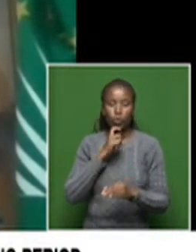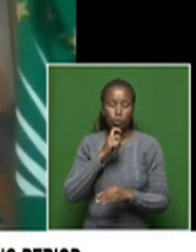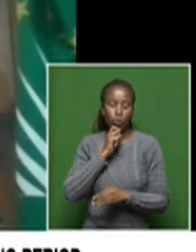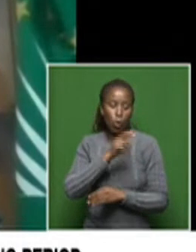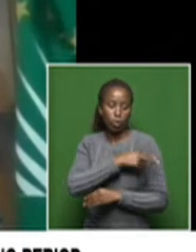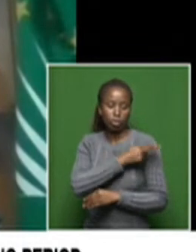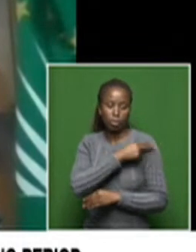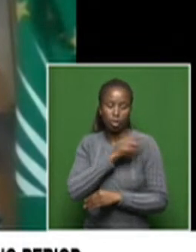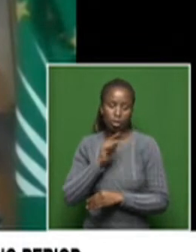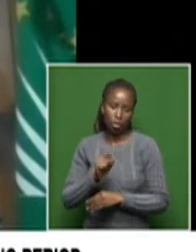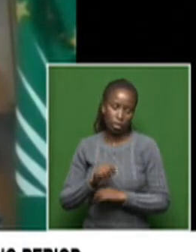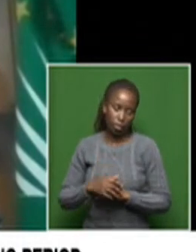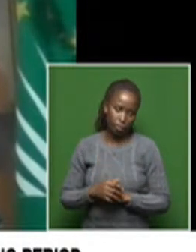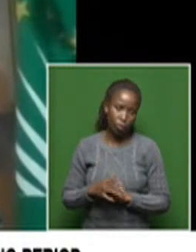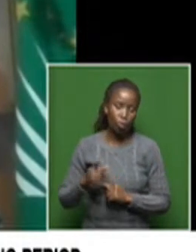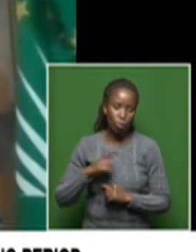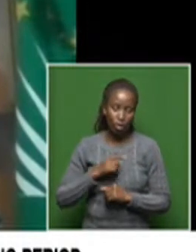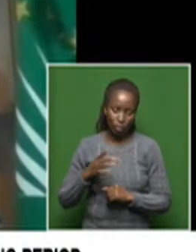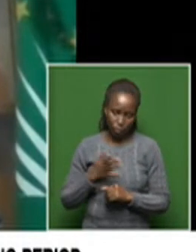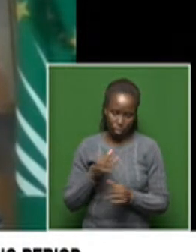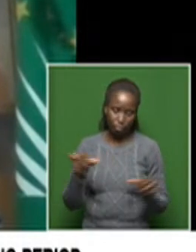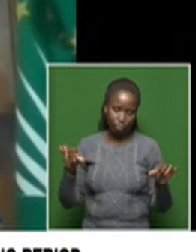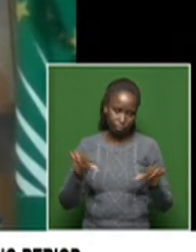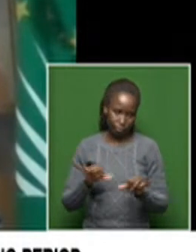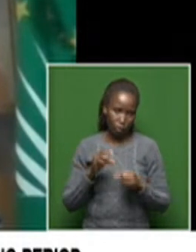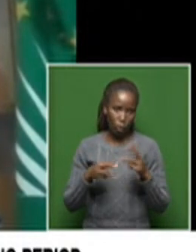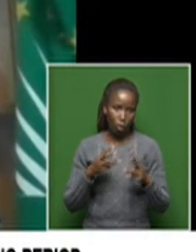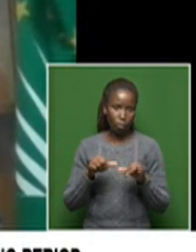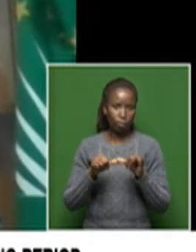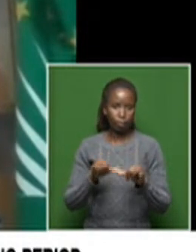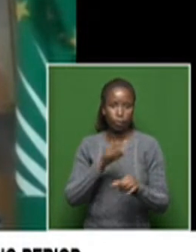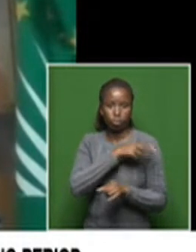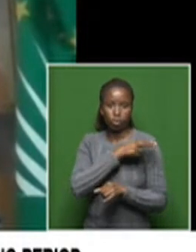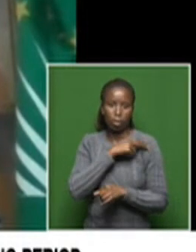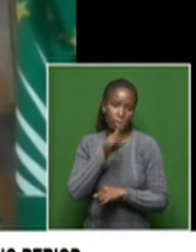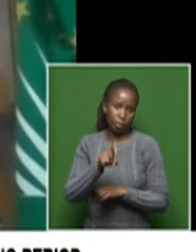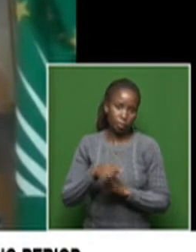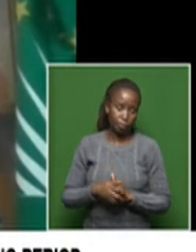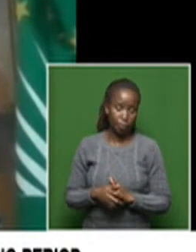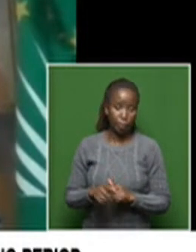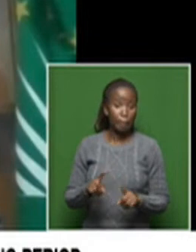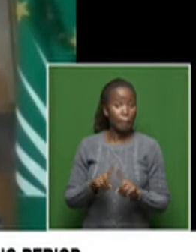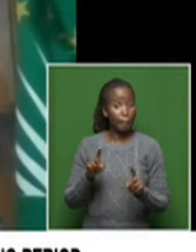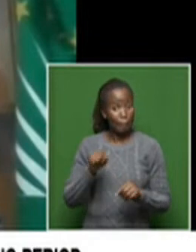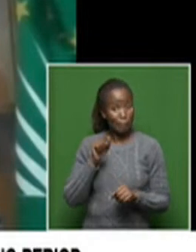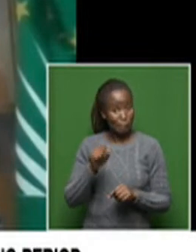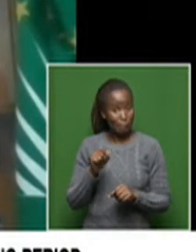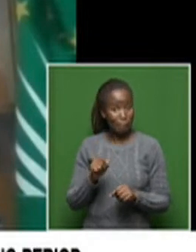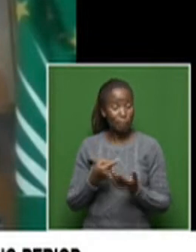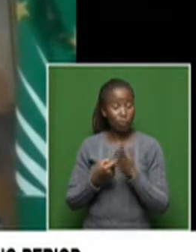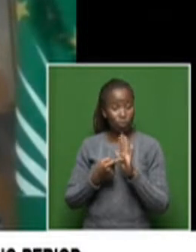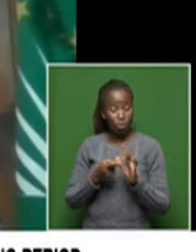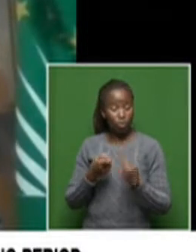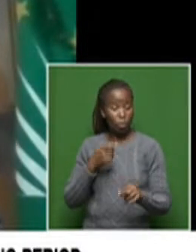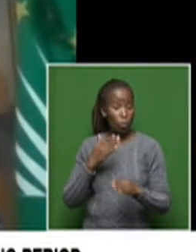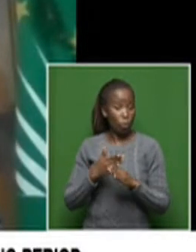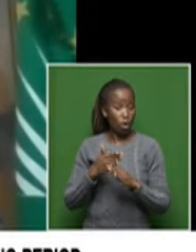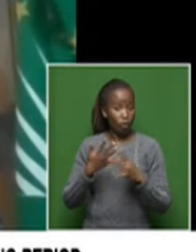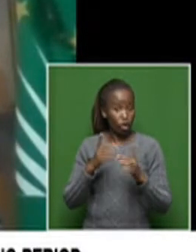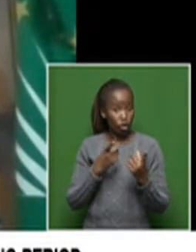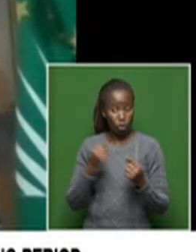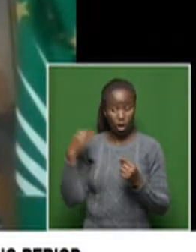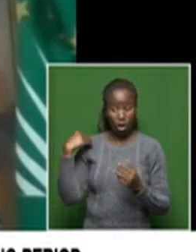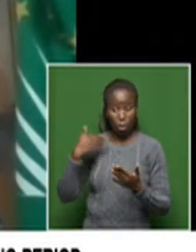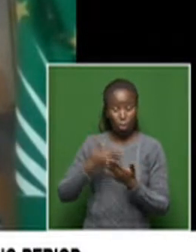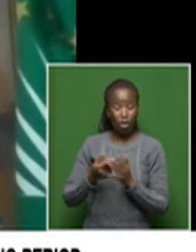be able to see that coming back into life. But that will not deter in terms of the work that we have done, redirecting the bed capacity